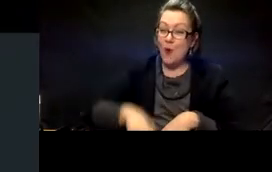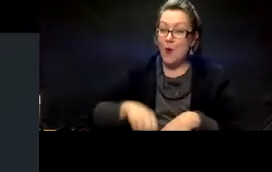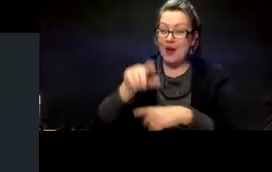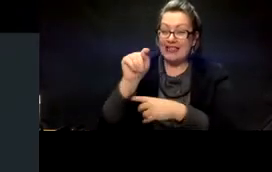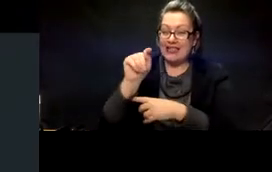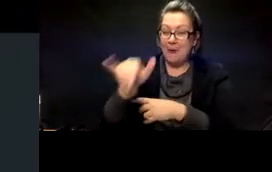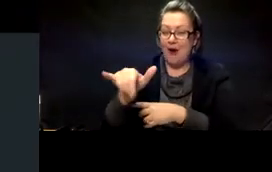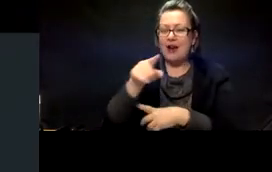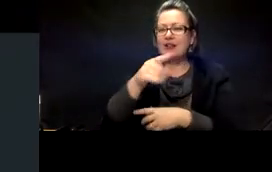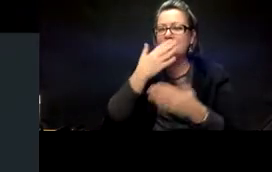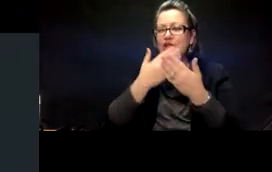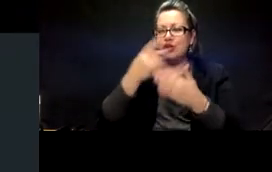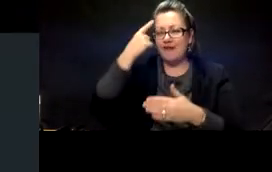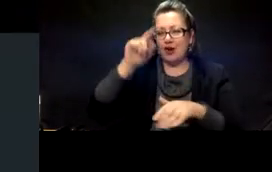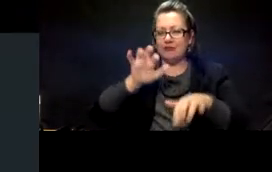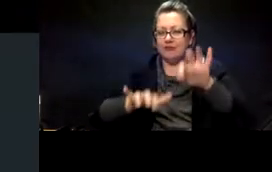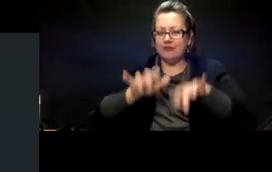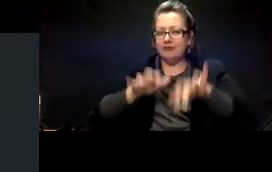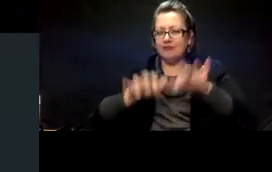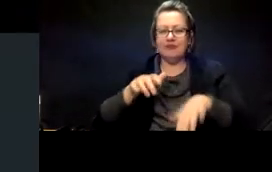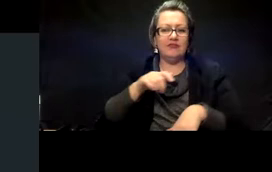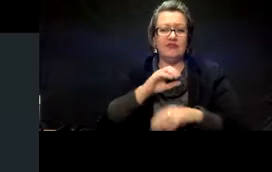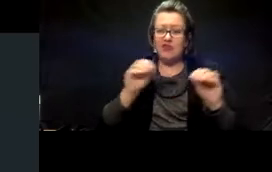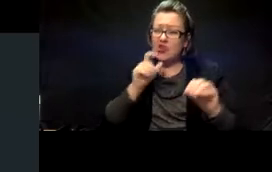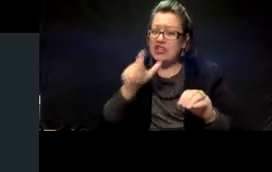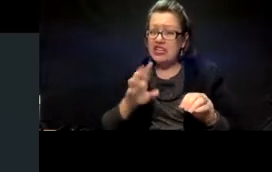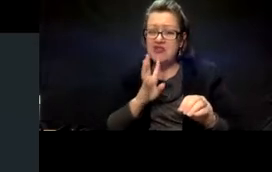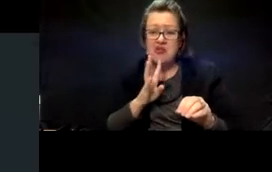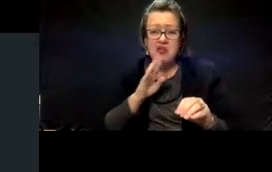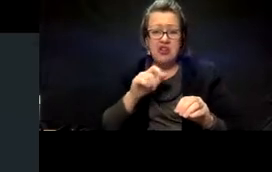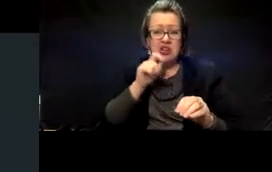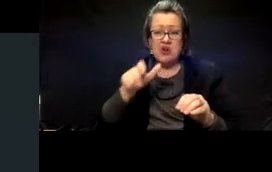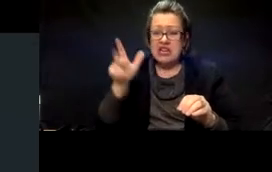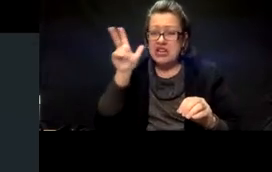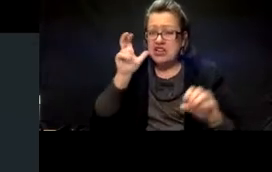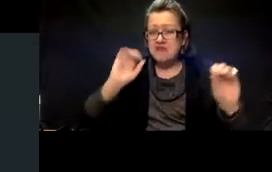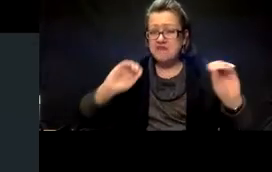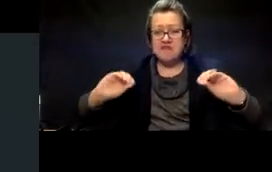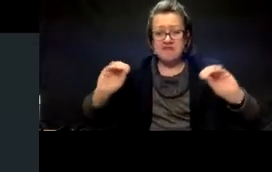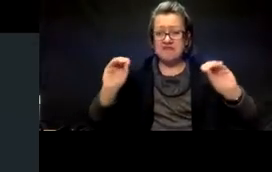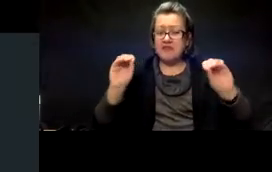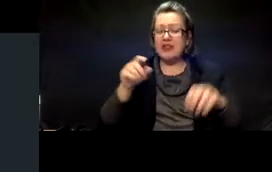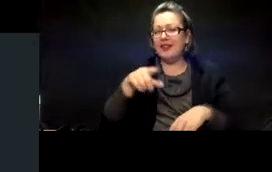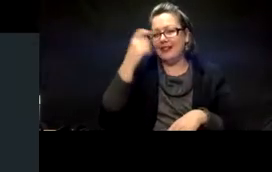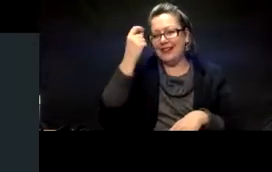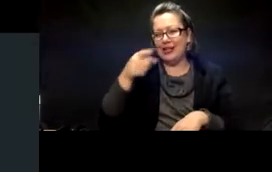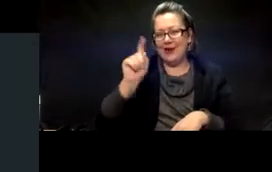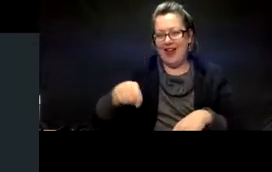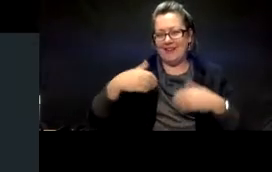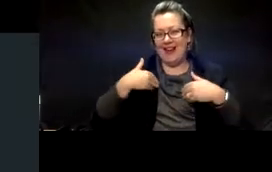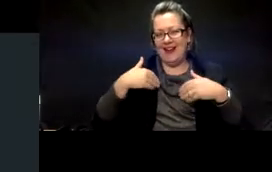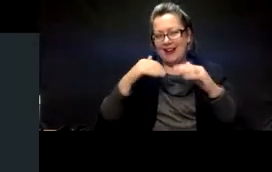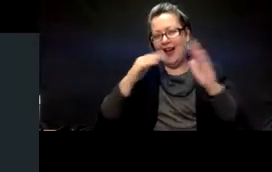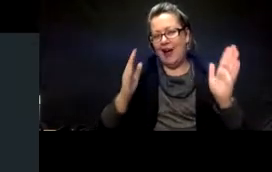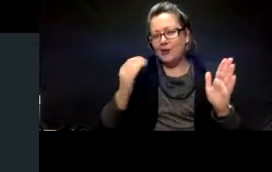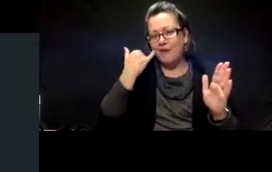Now this is a really, really old technology. It's a TTY. It's typing only. You don't have to talk, you don't have to hear